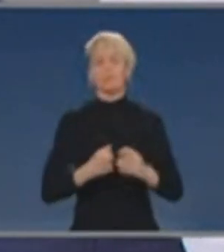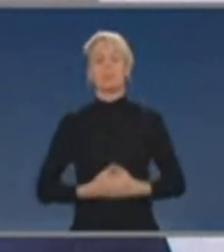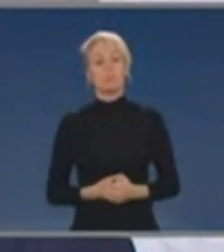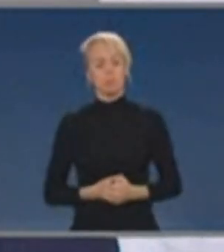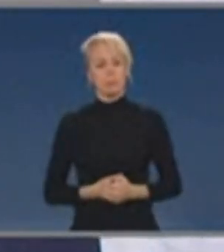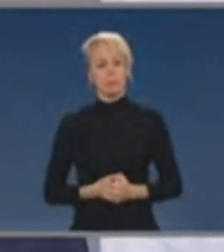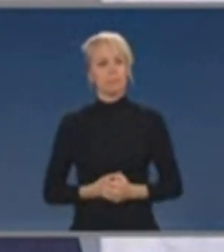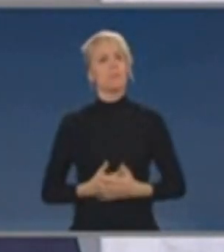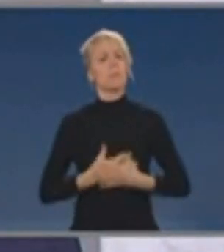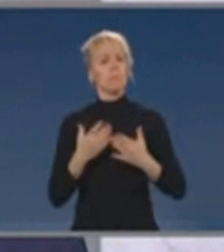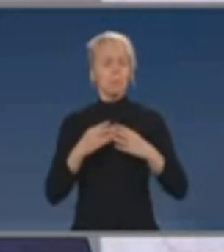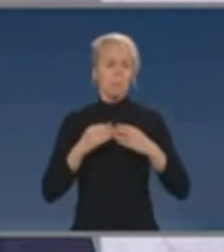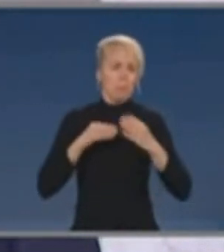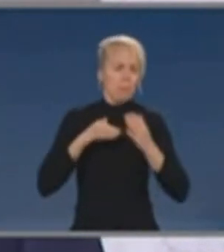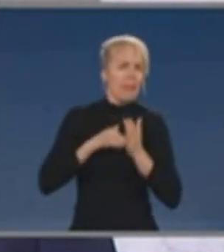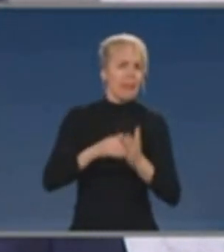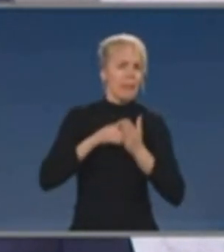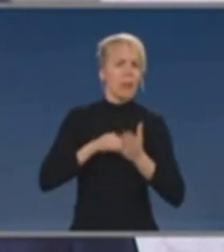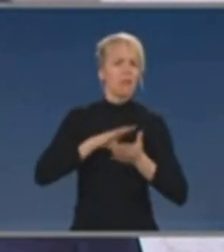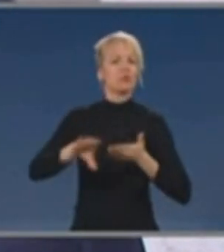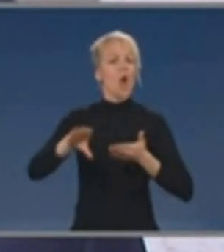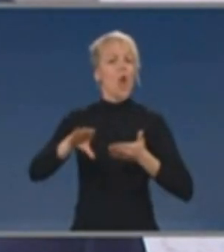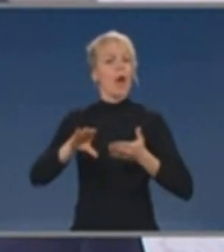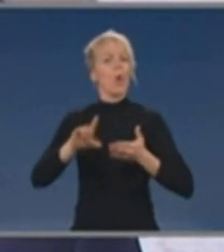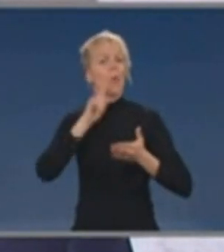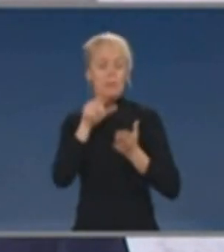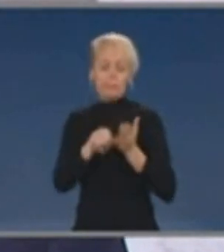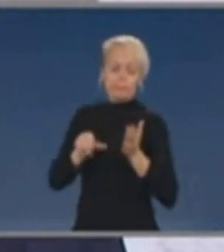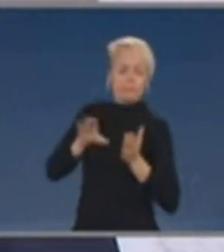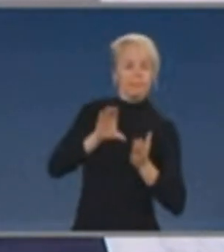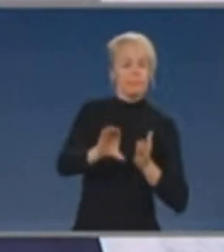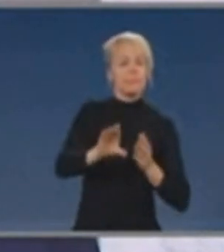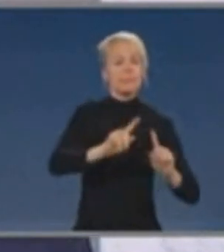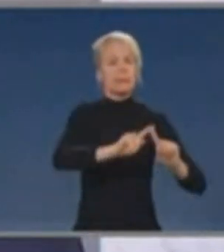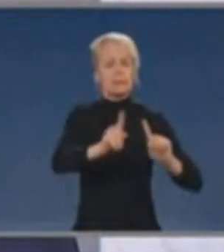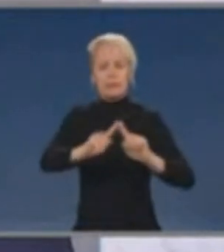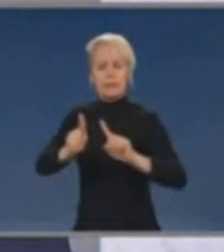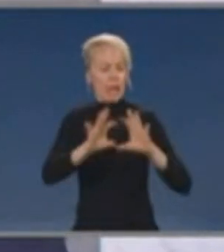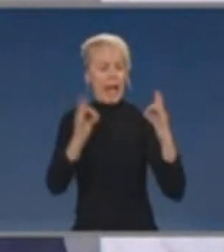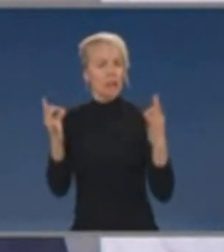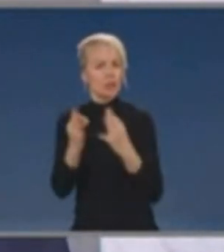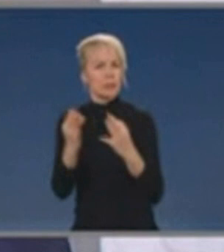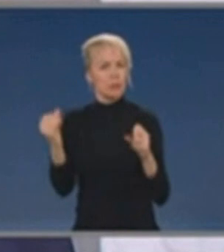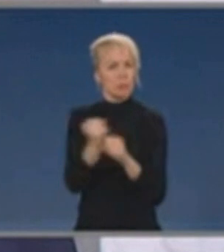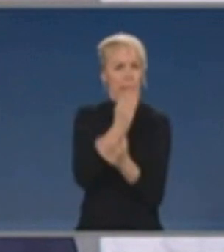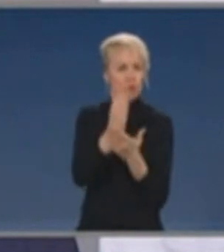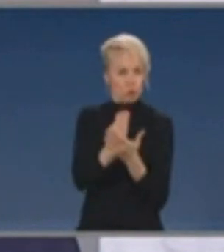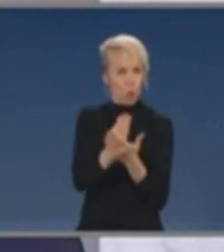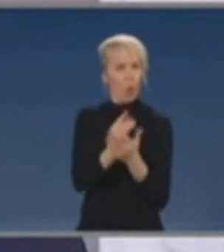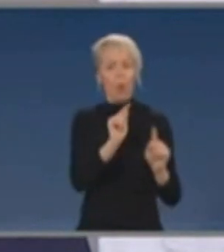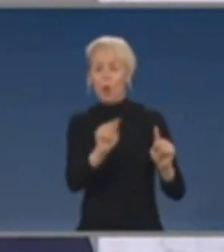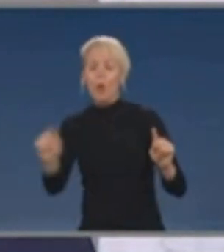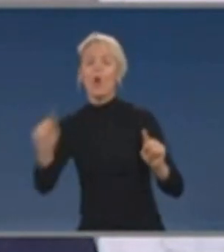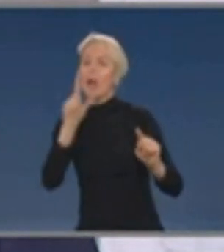going to resource our agencies to ensure we can enforce and ensure compliance with those foreign